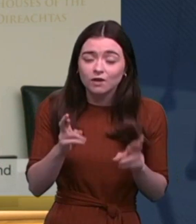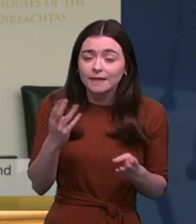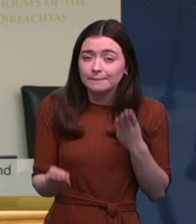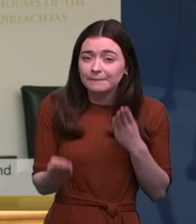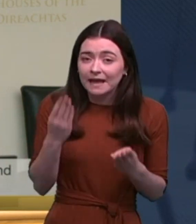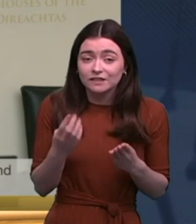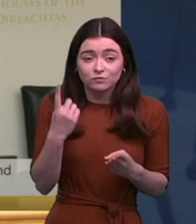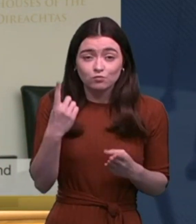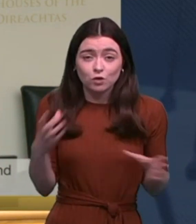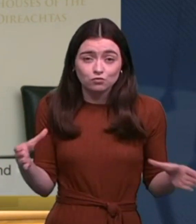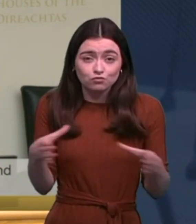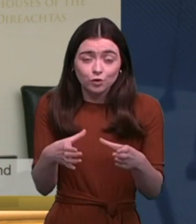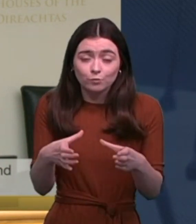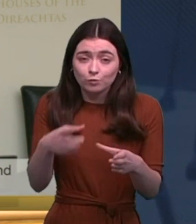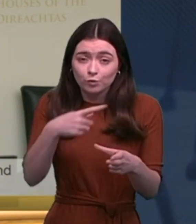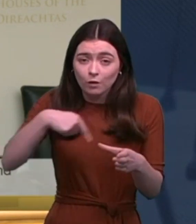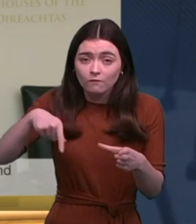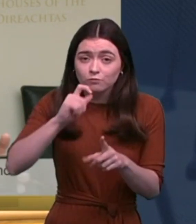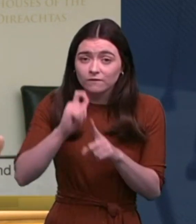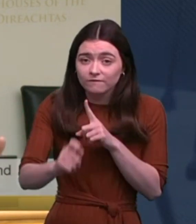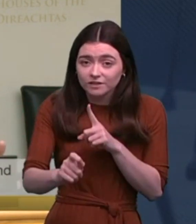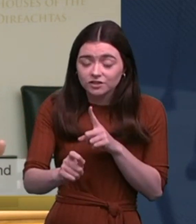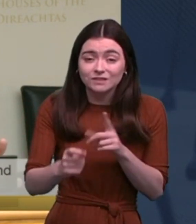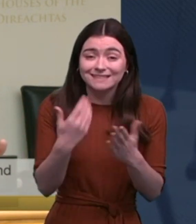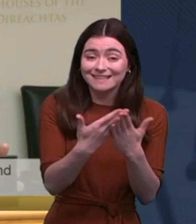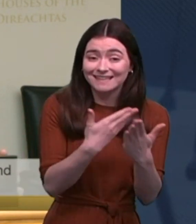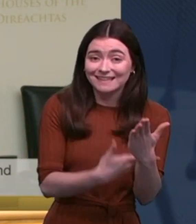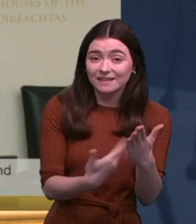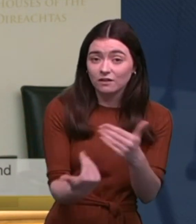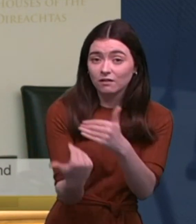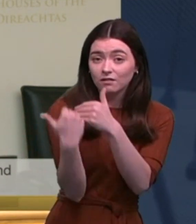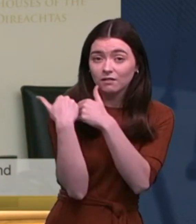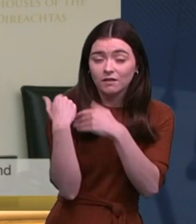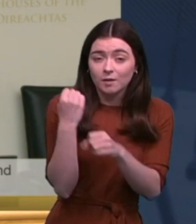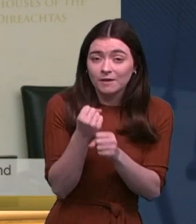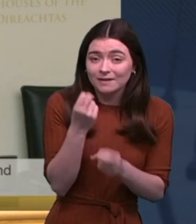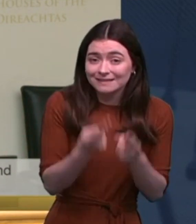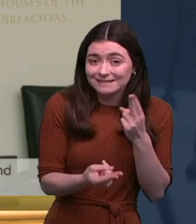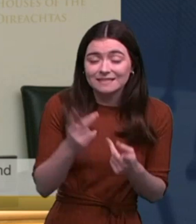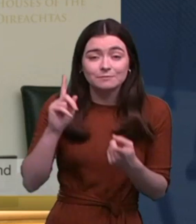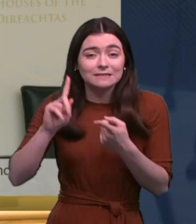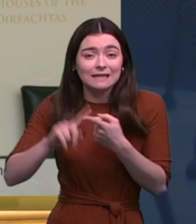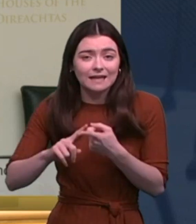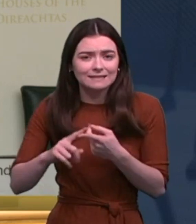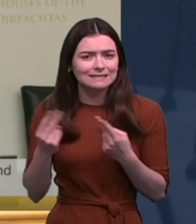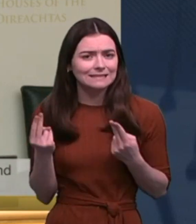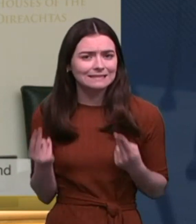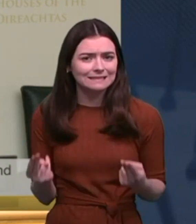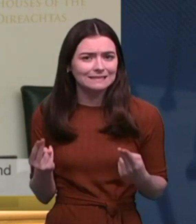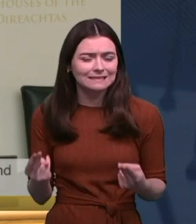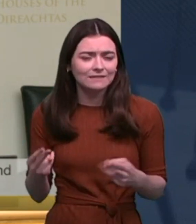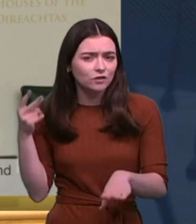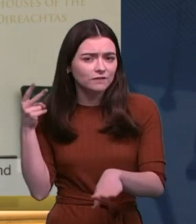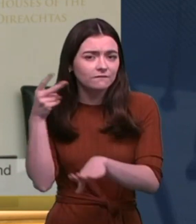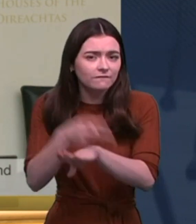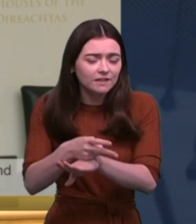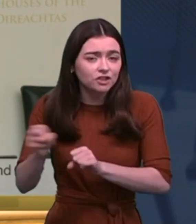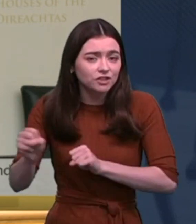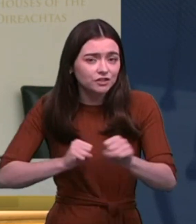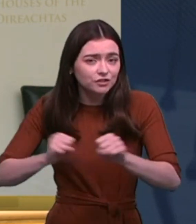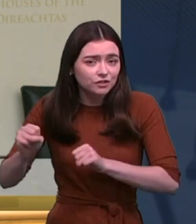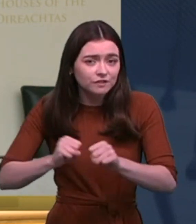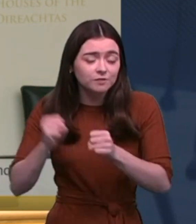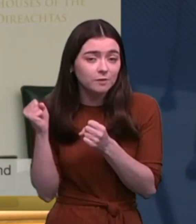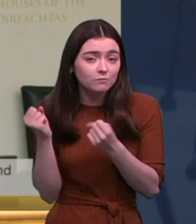one pool the legal obligation around assessment and the absolute necessity that interventions and